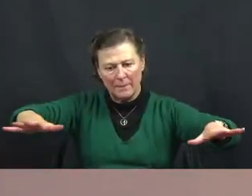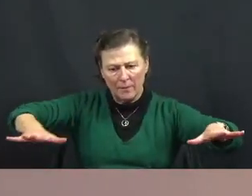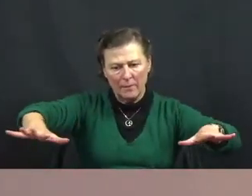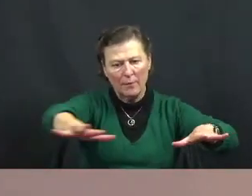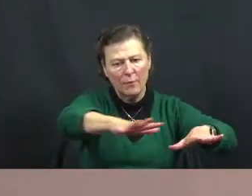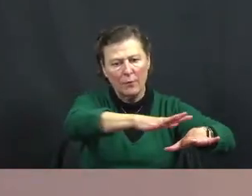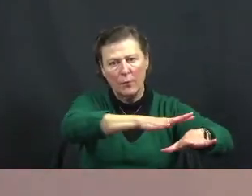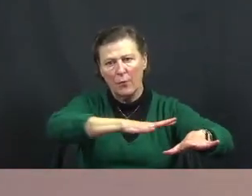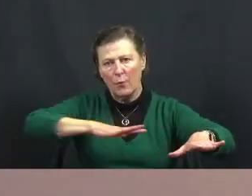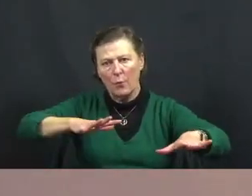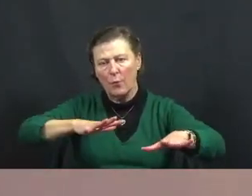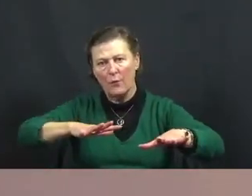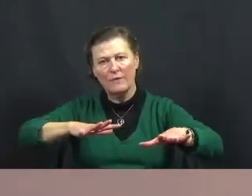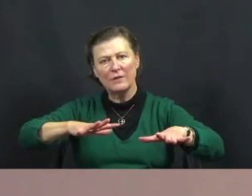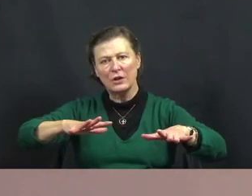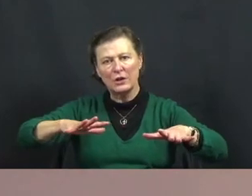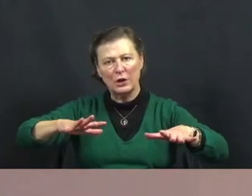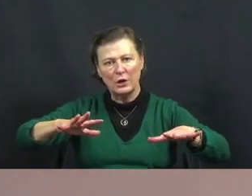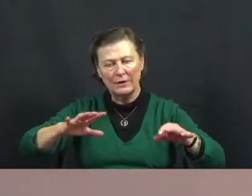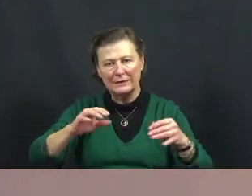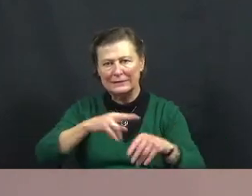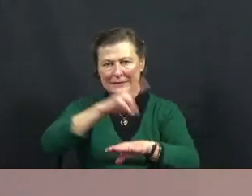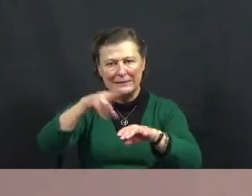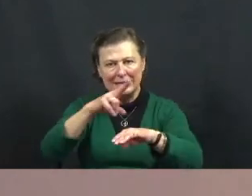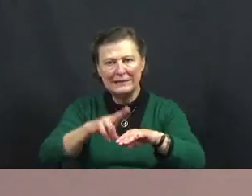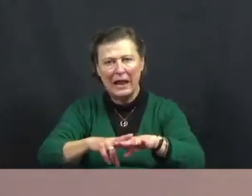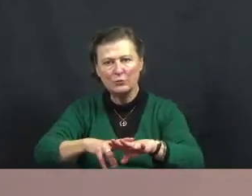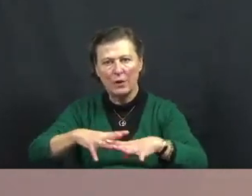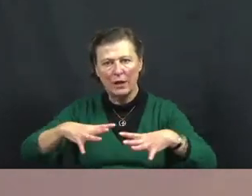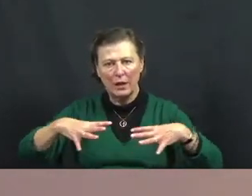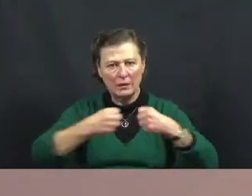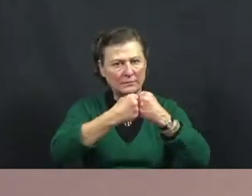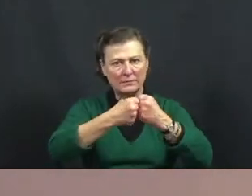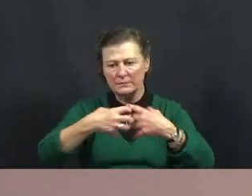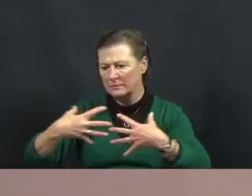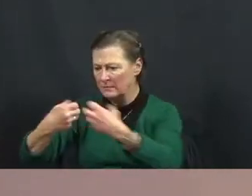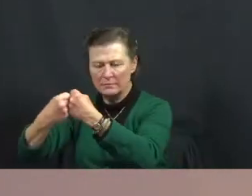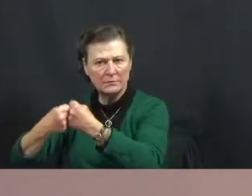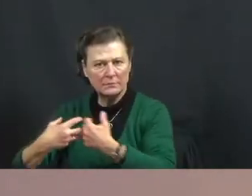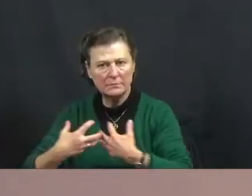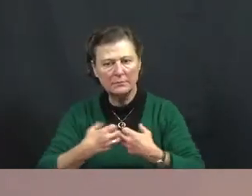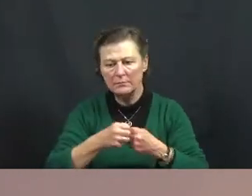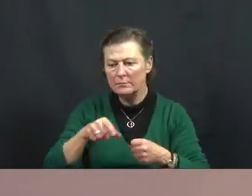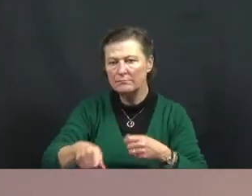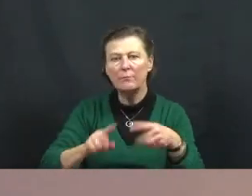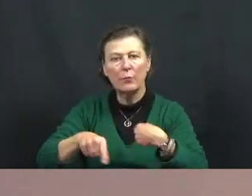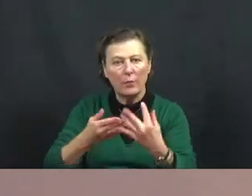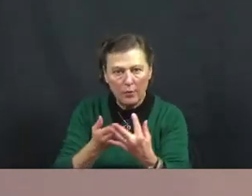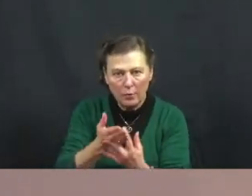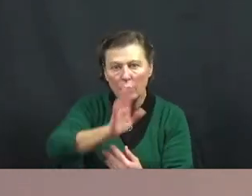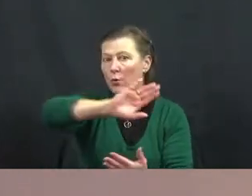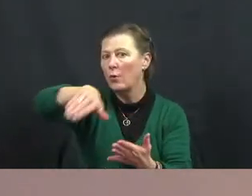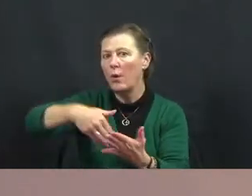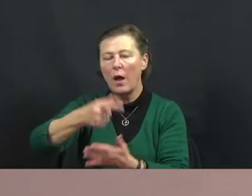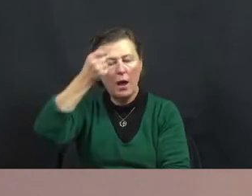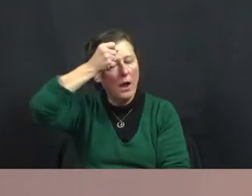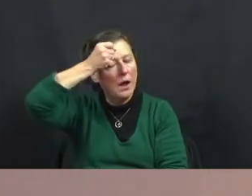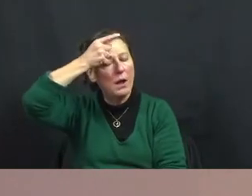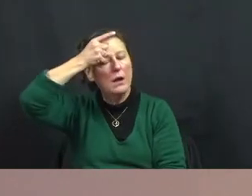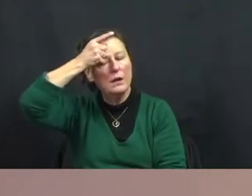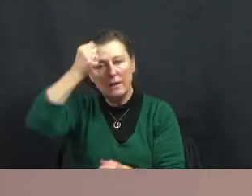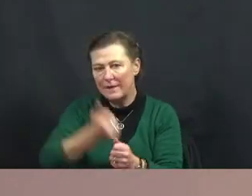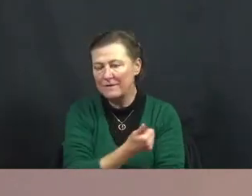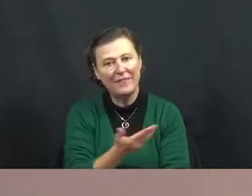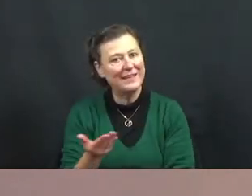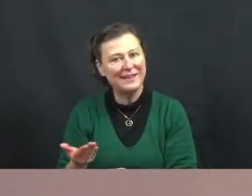of clashing natural forces. He traversed all. He comprehended